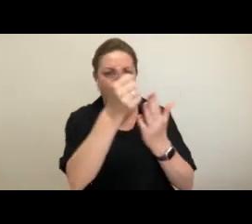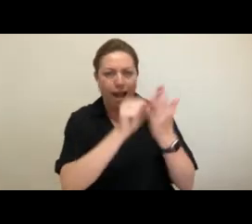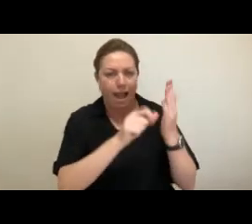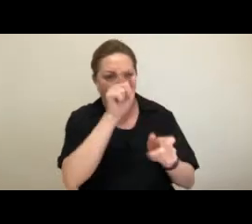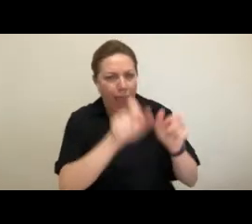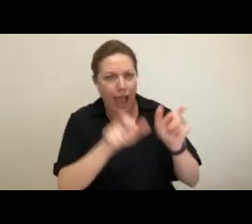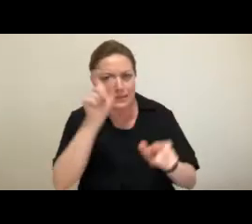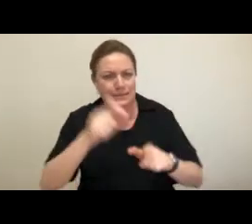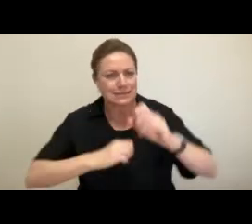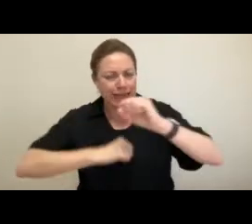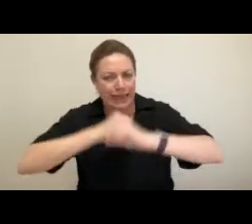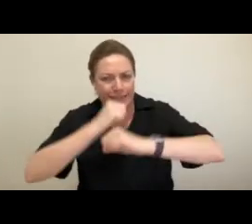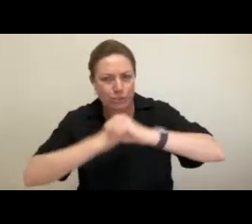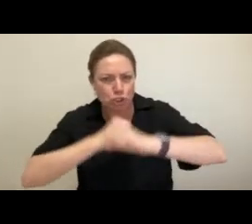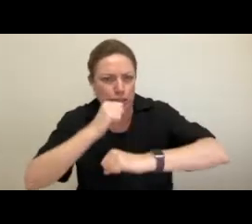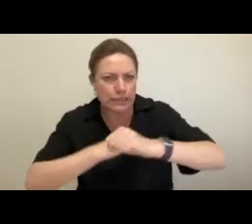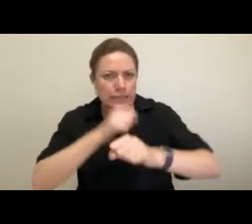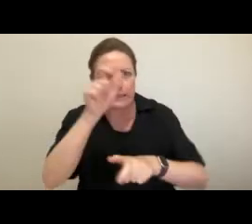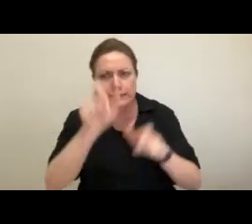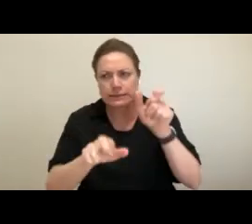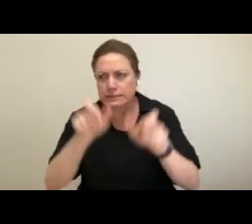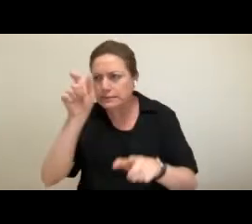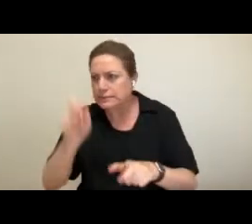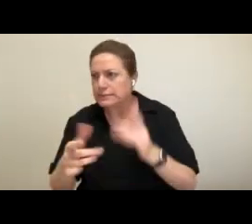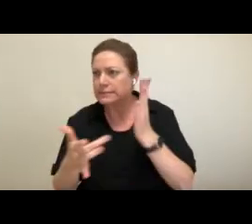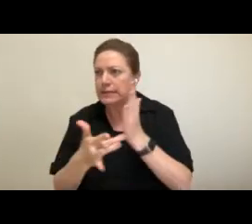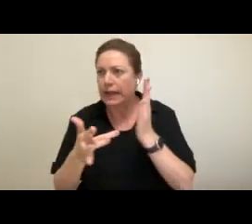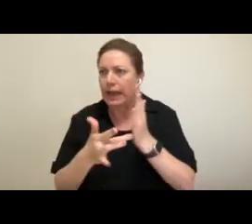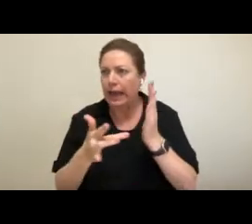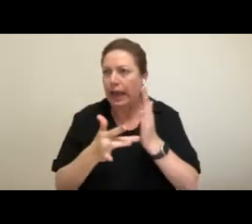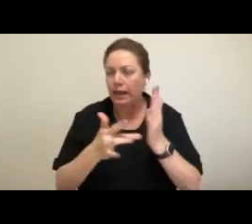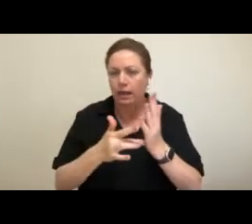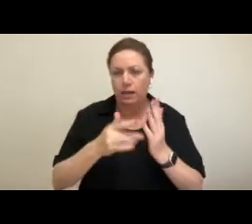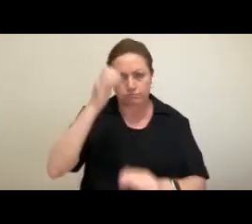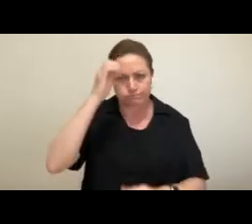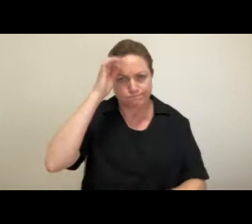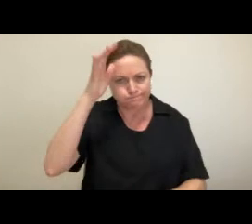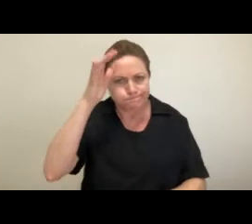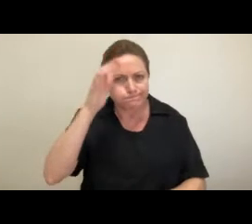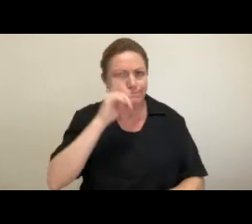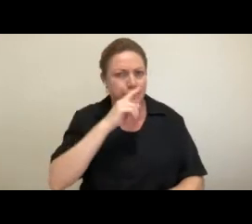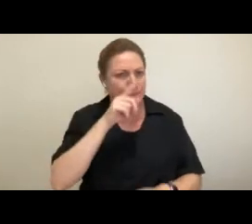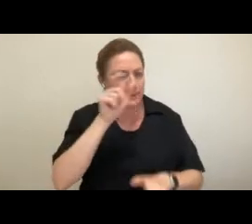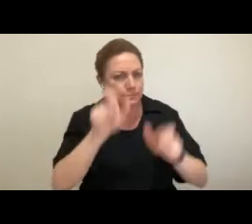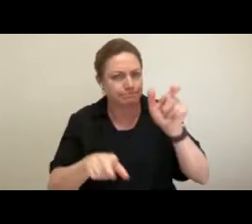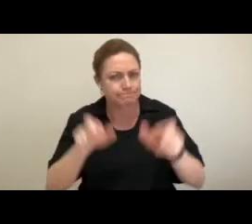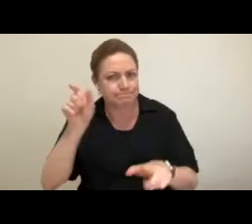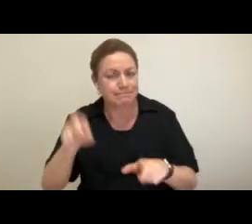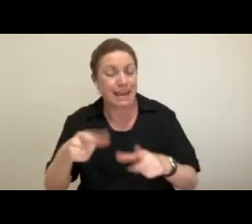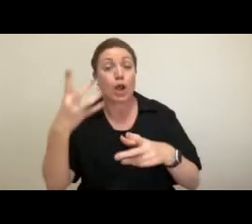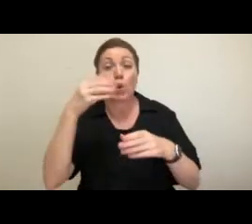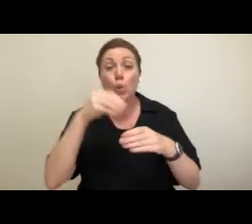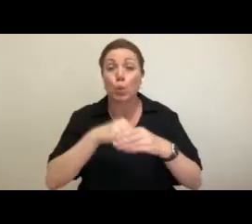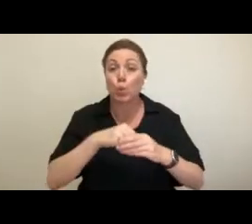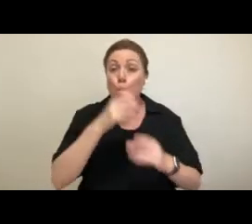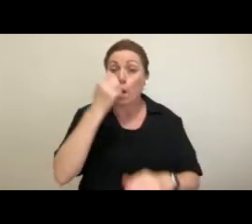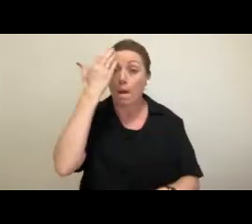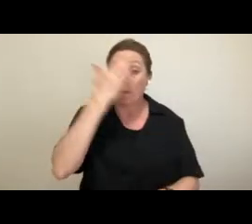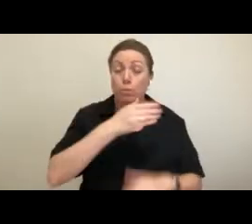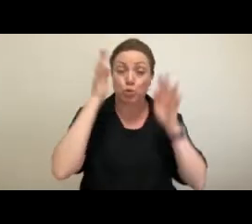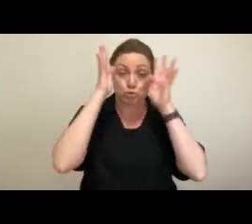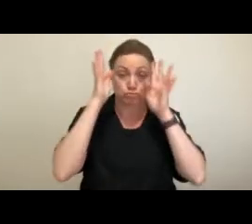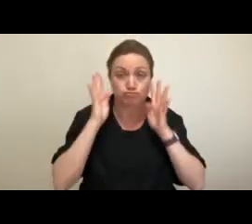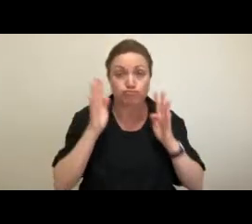specialists, and of course, as we're saying, creative teams that include Aboriginal and Torres Strait Islander artists